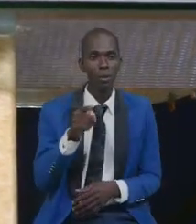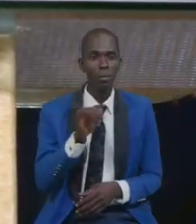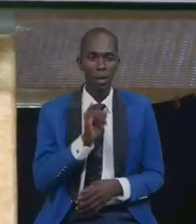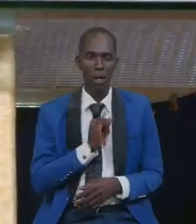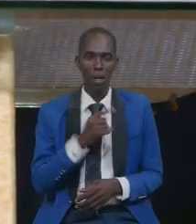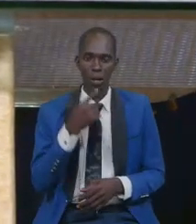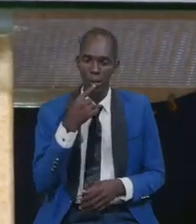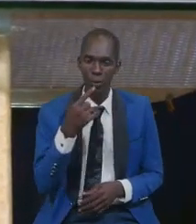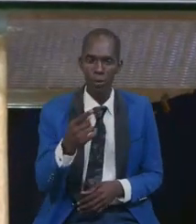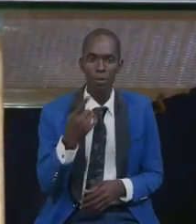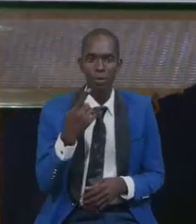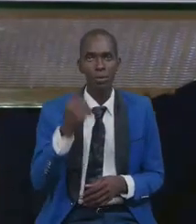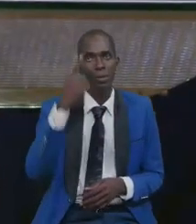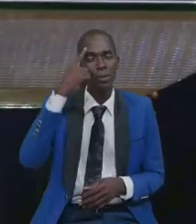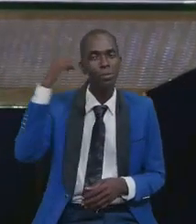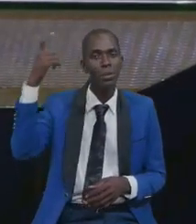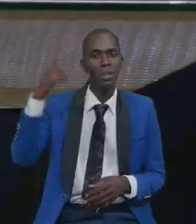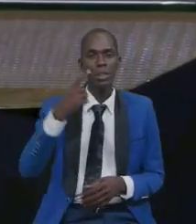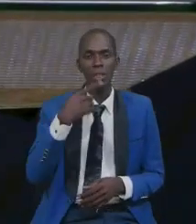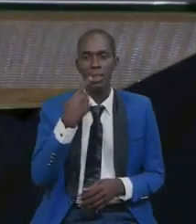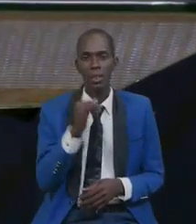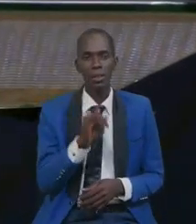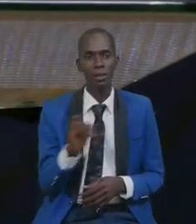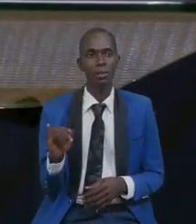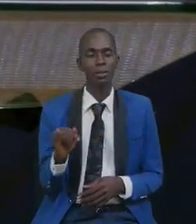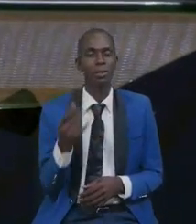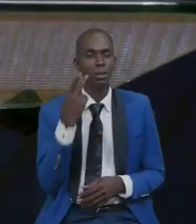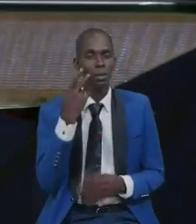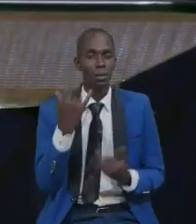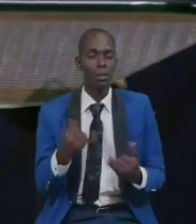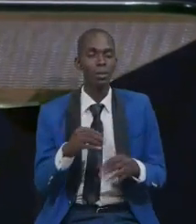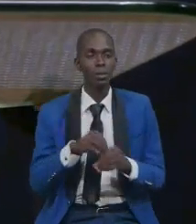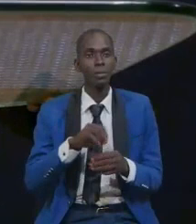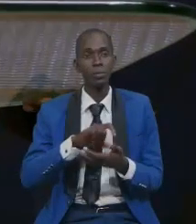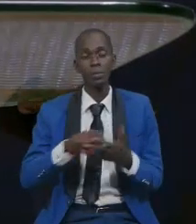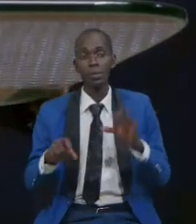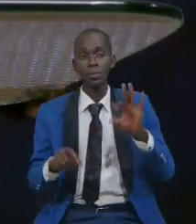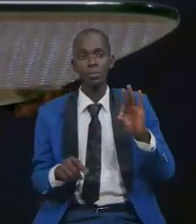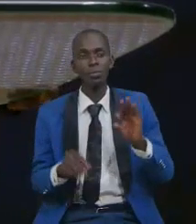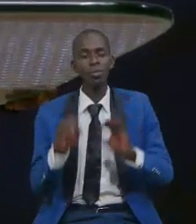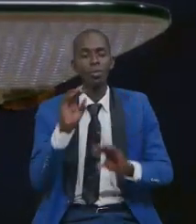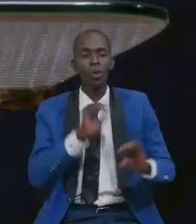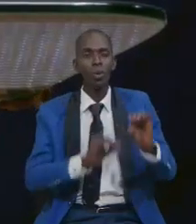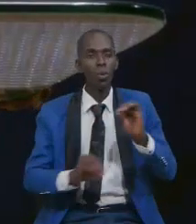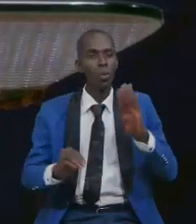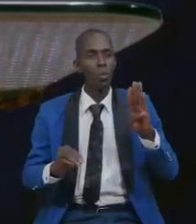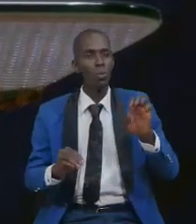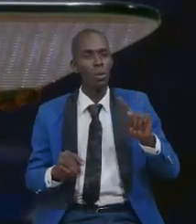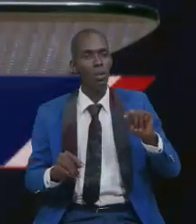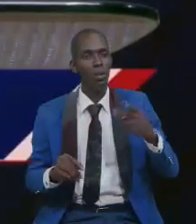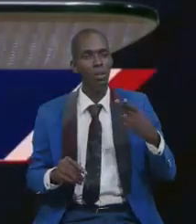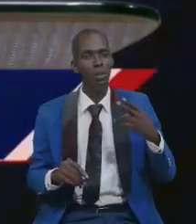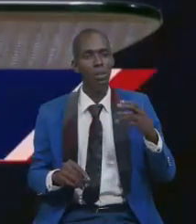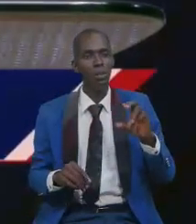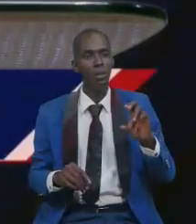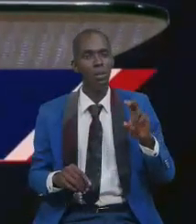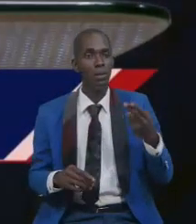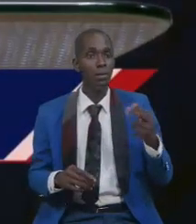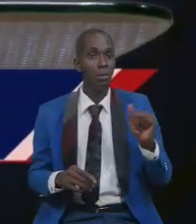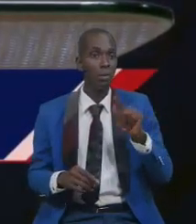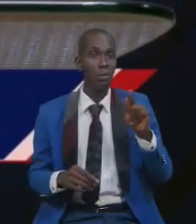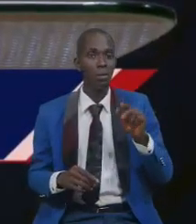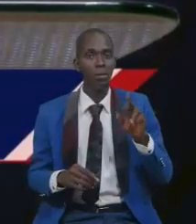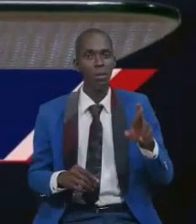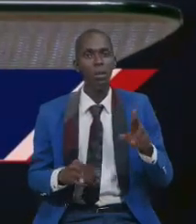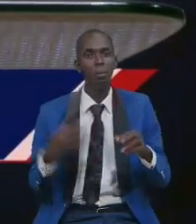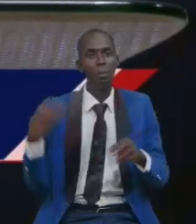told the dream, saying, look at verse 9. In verse 9, O Belteshazzar, master of the